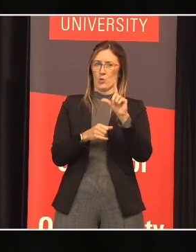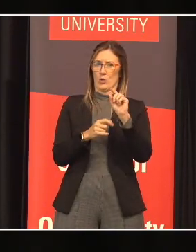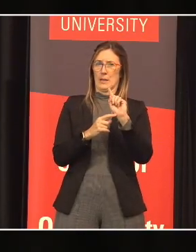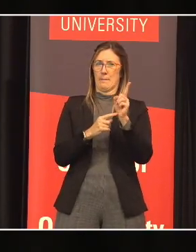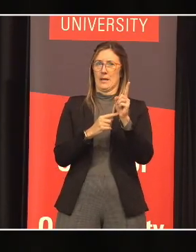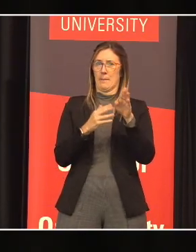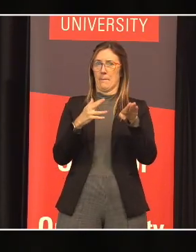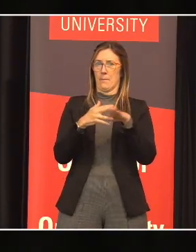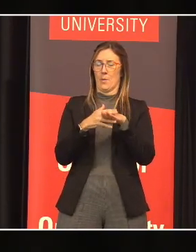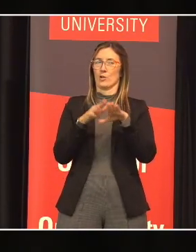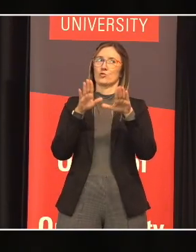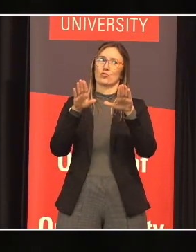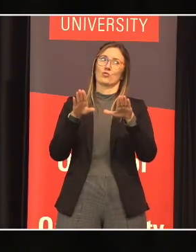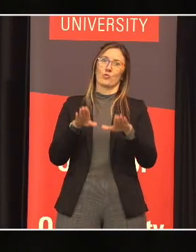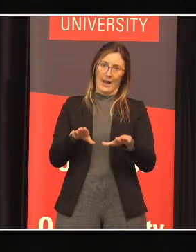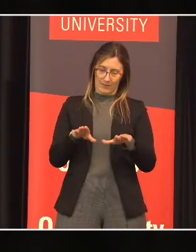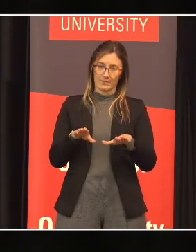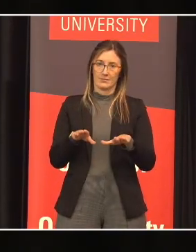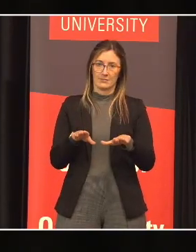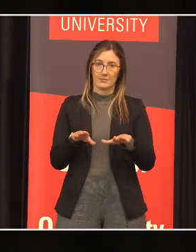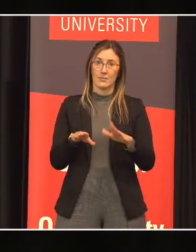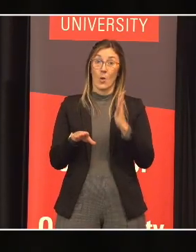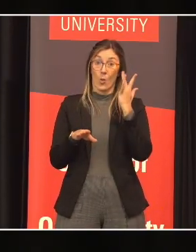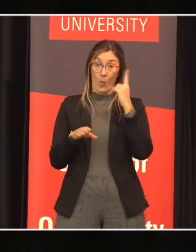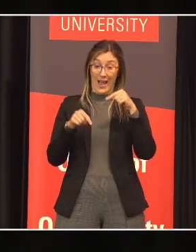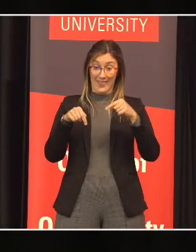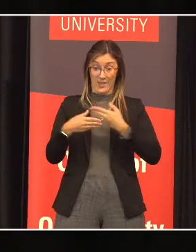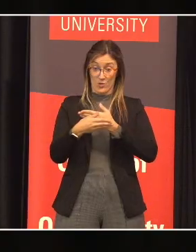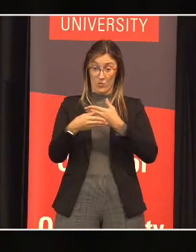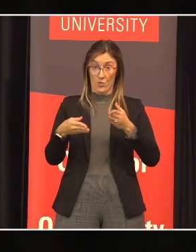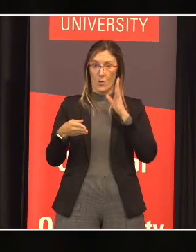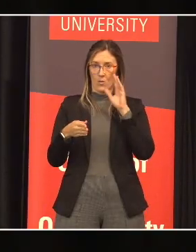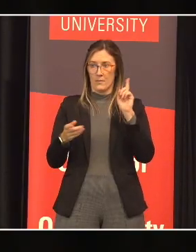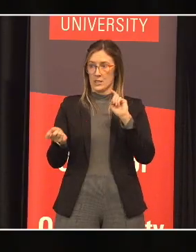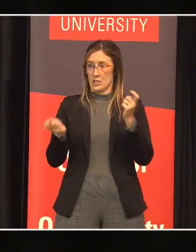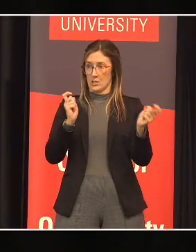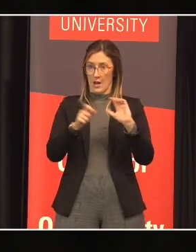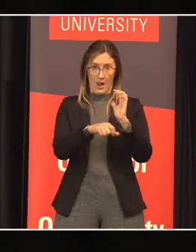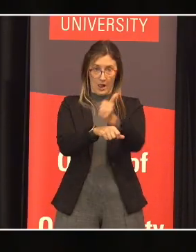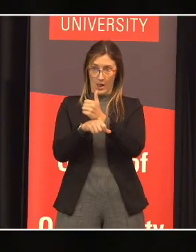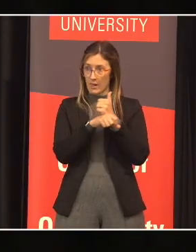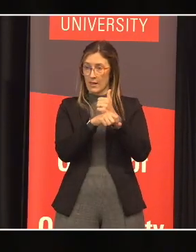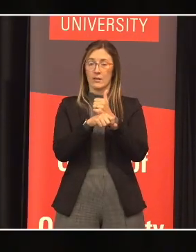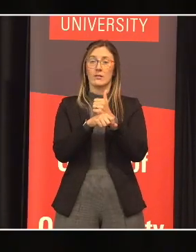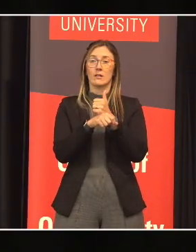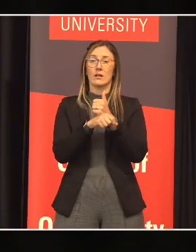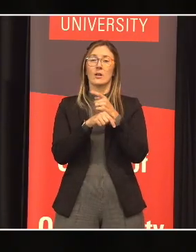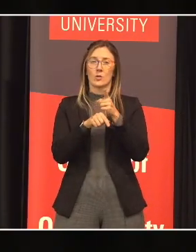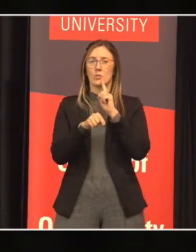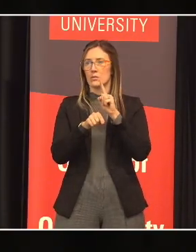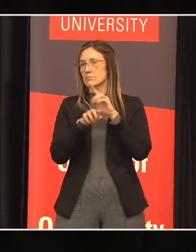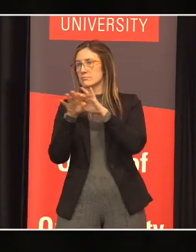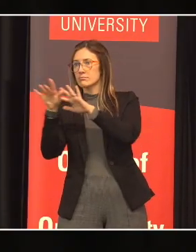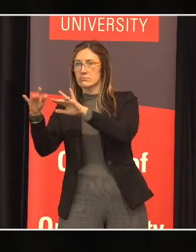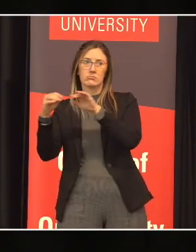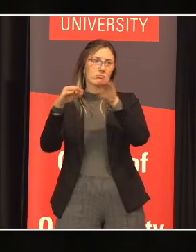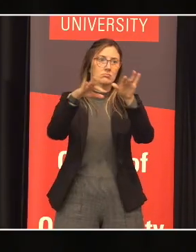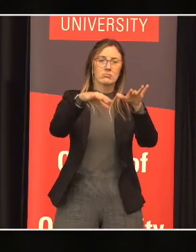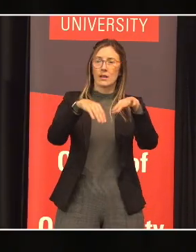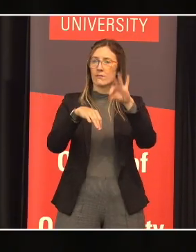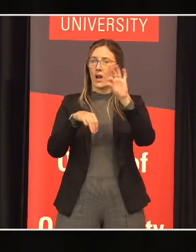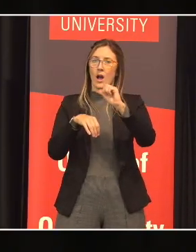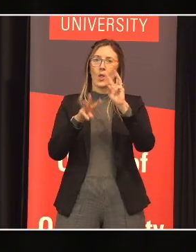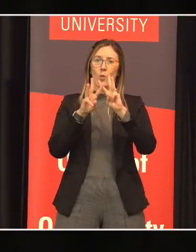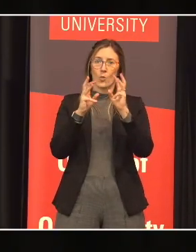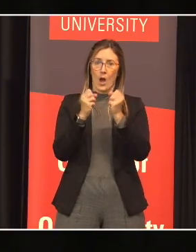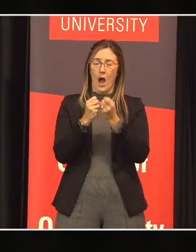great, because we will be transitioning this room, and then you'll be going and finding your other workshops for the afternoon. And I'm going to read